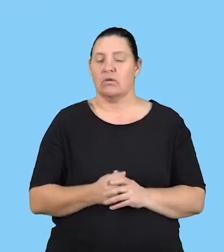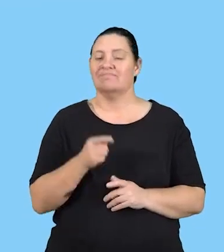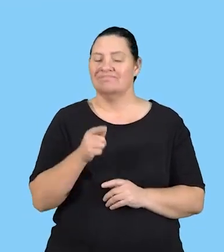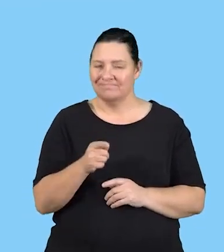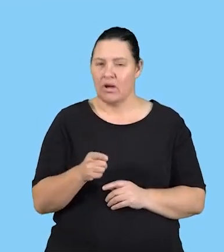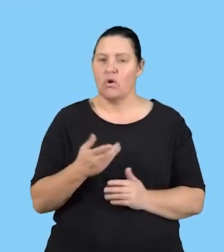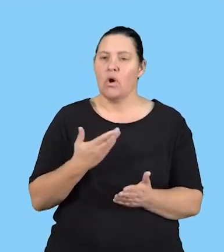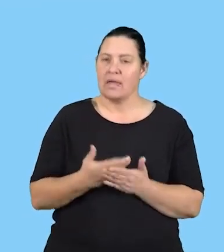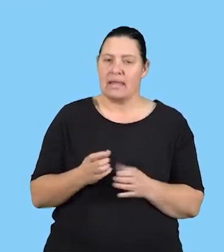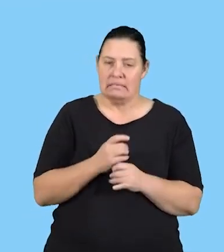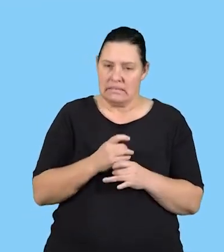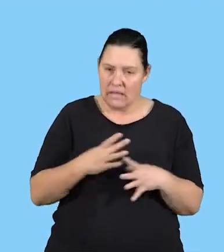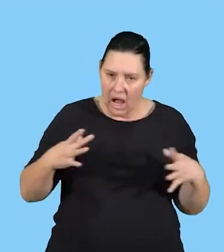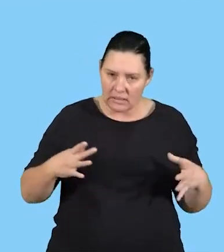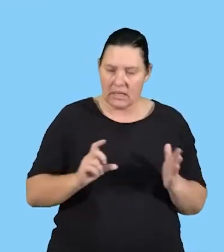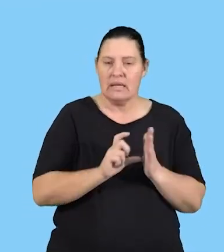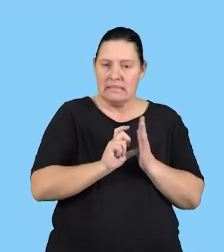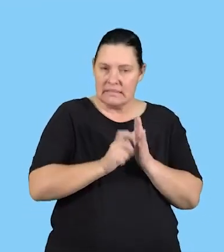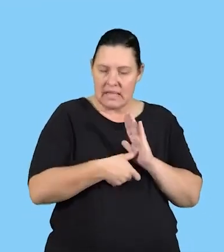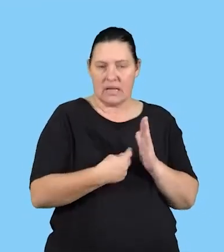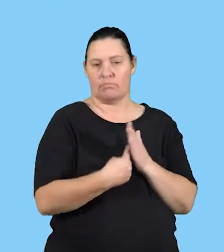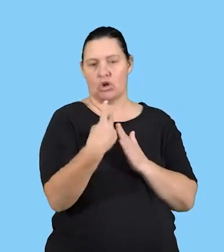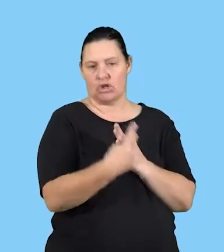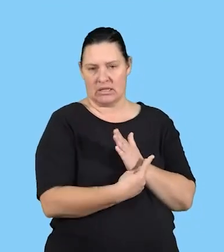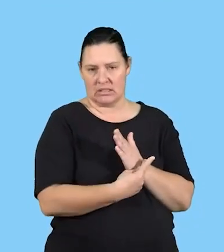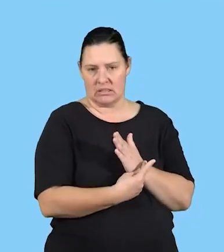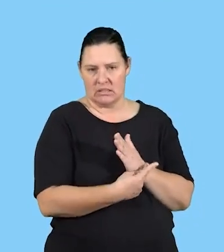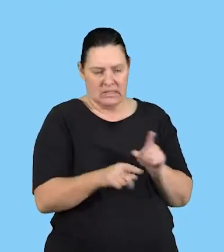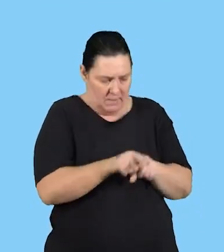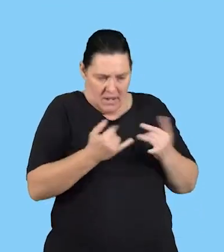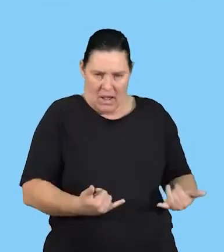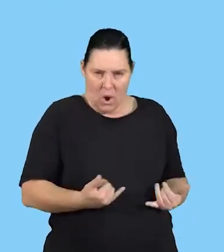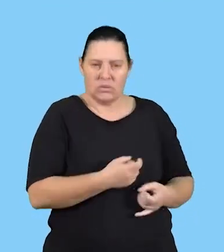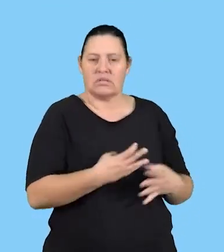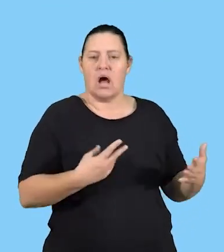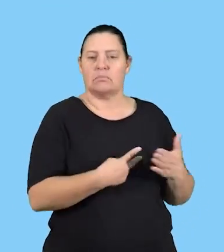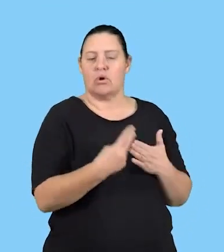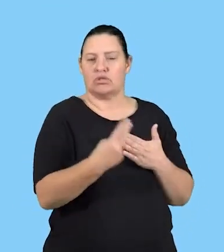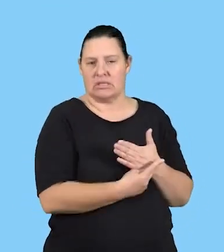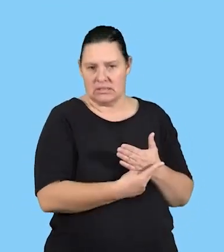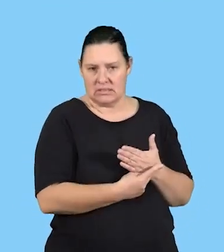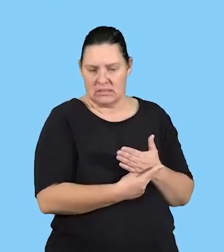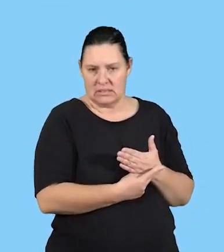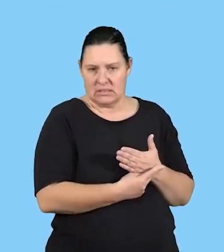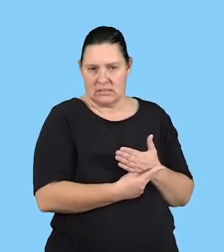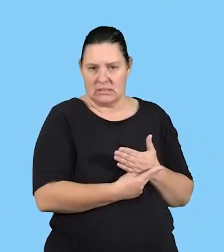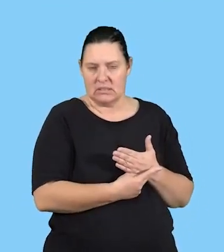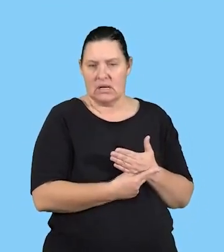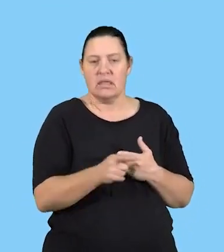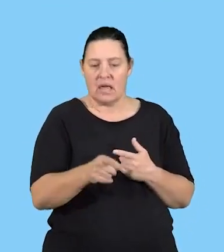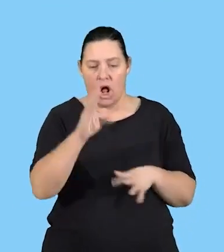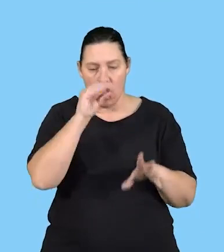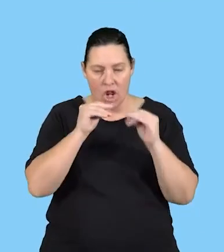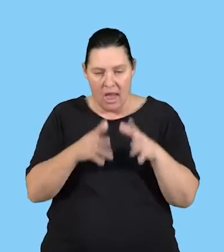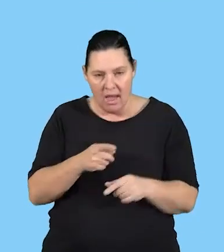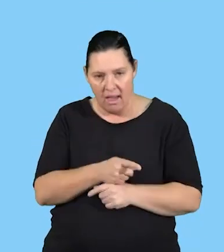you can start designing your project as early as now, and then you make learners